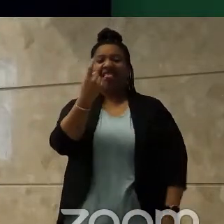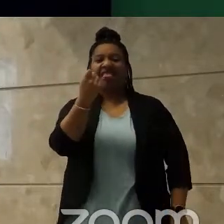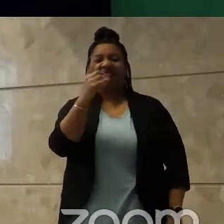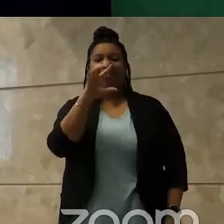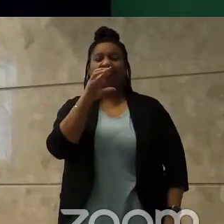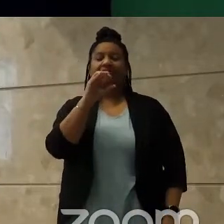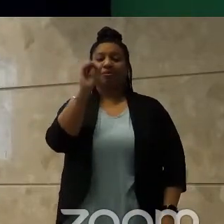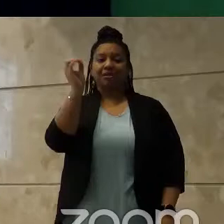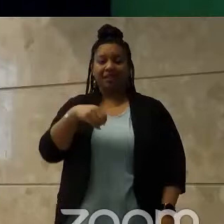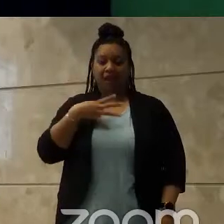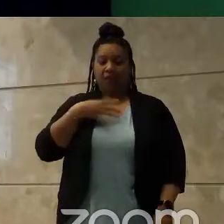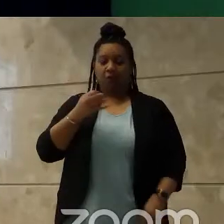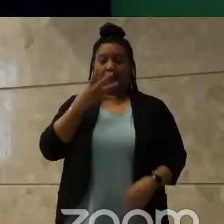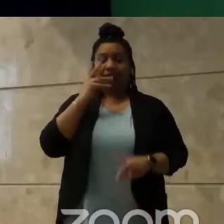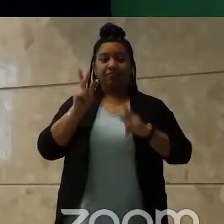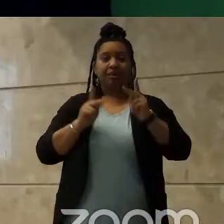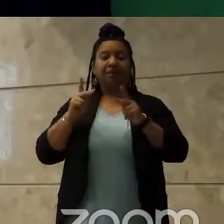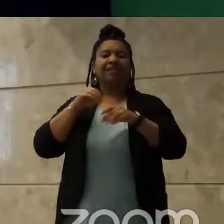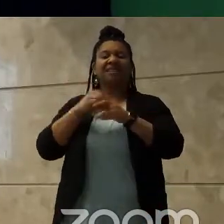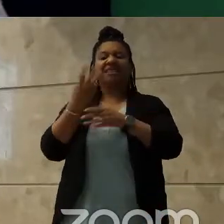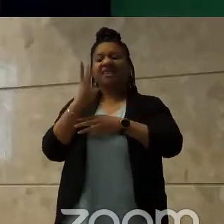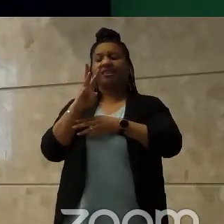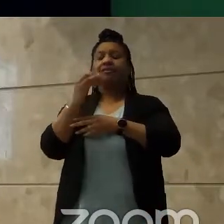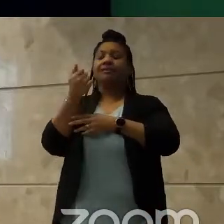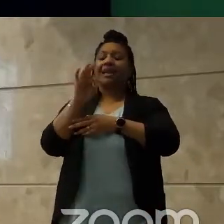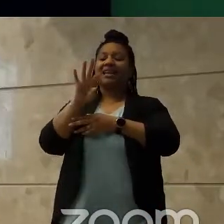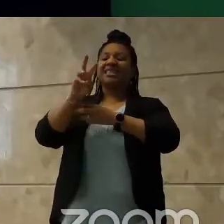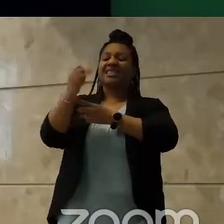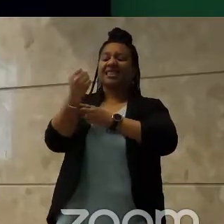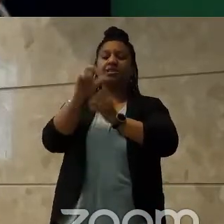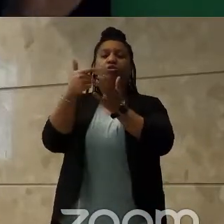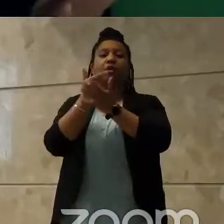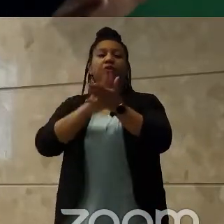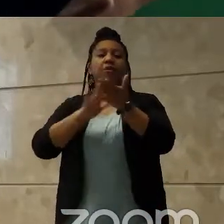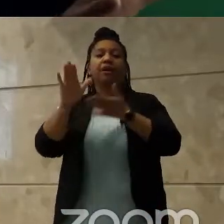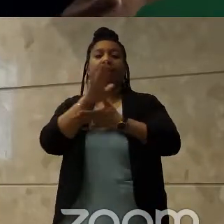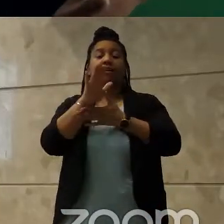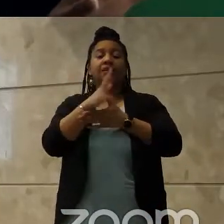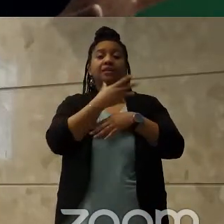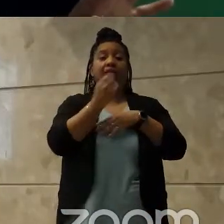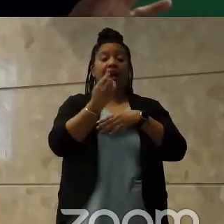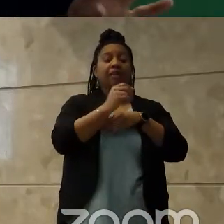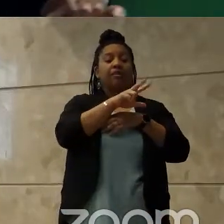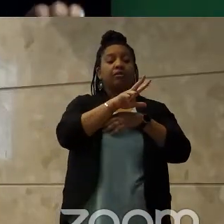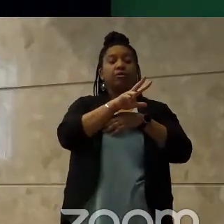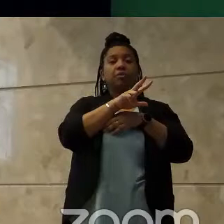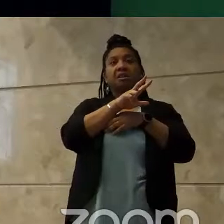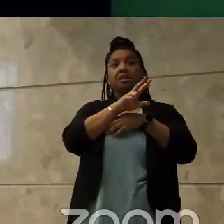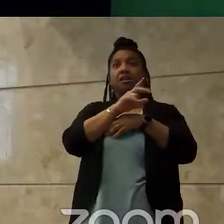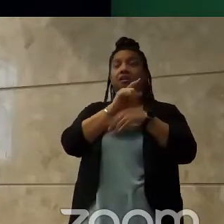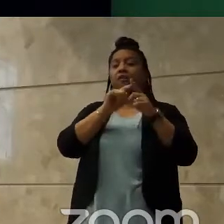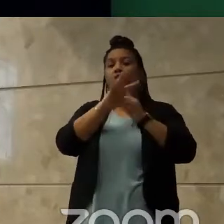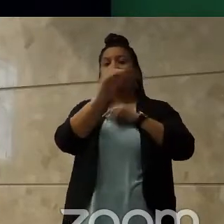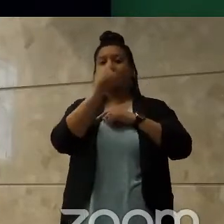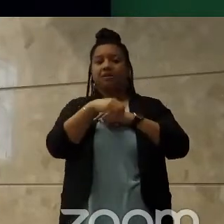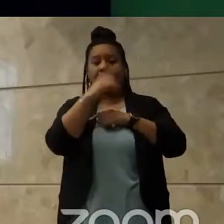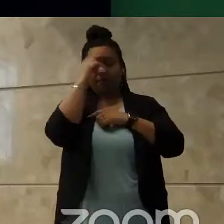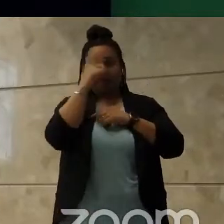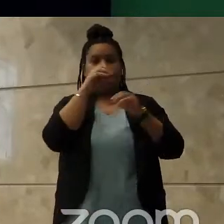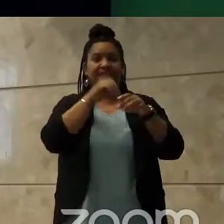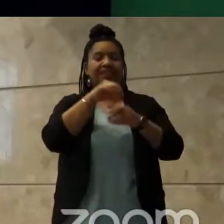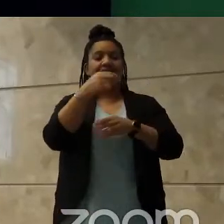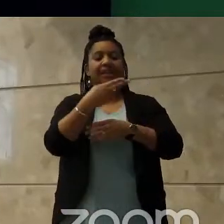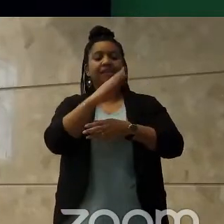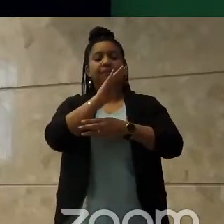11% of whites in the mid-60s had graduated from college, and 3-4% of blacks, almost all in the HBCUs, except for one or two at places